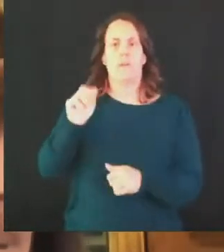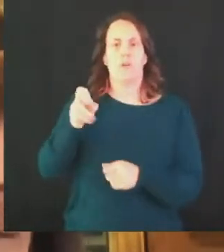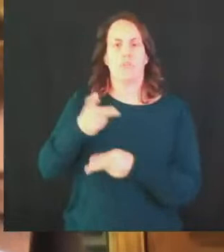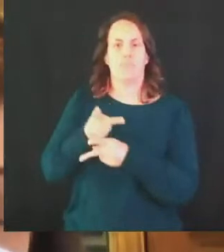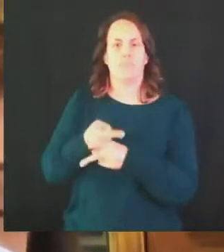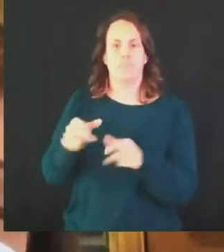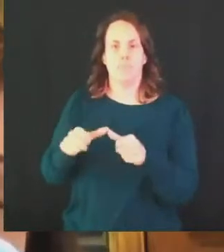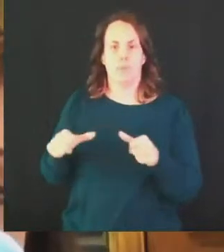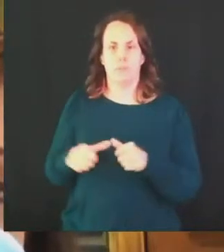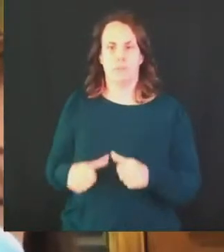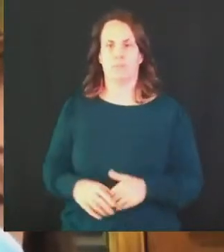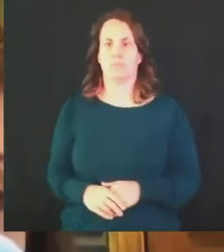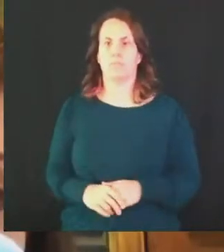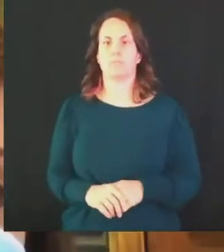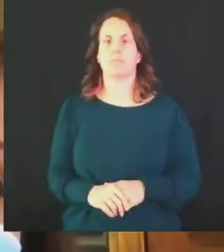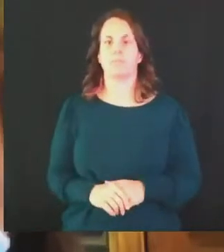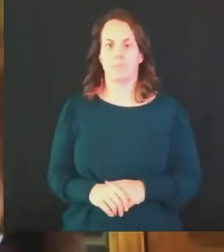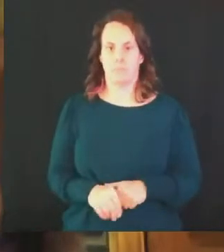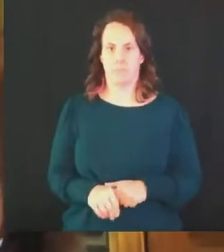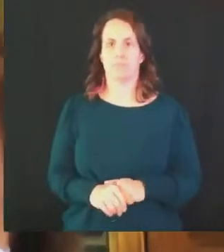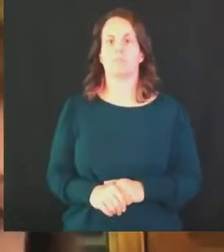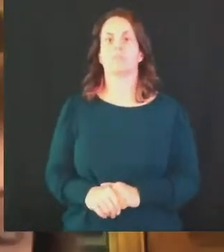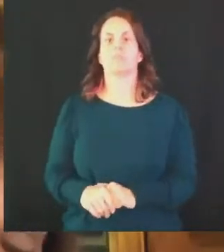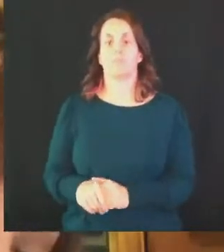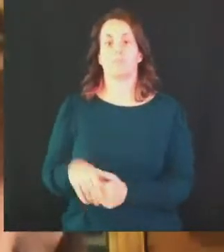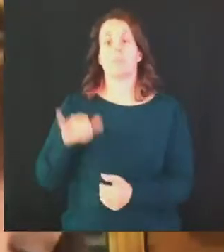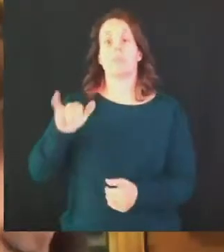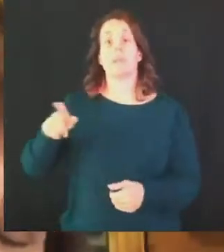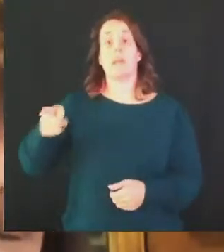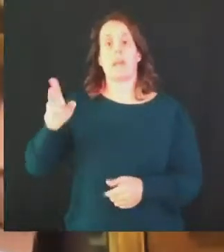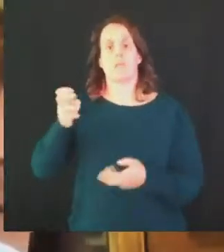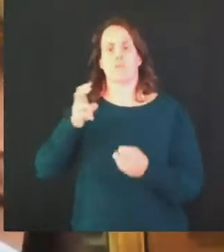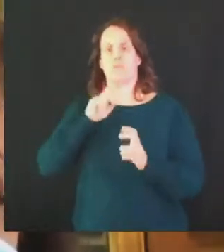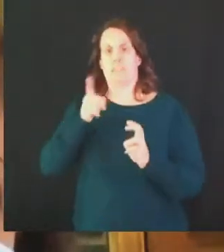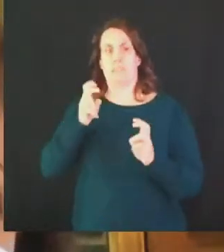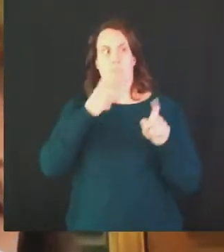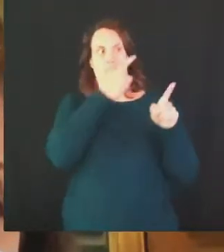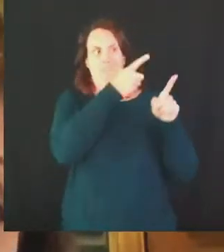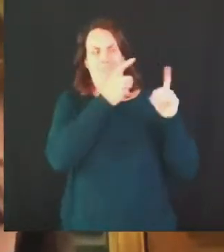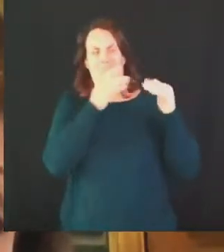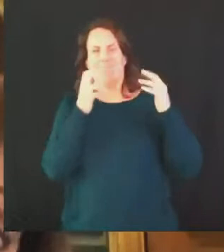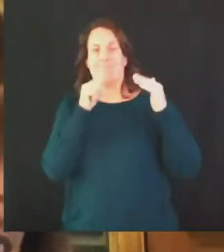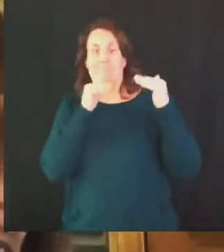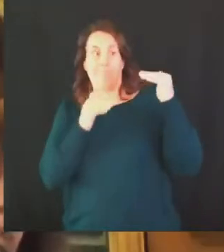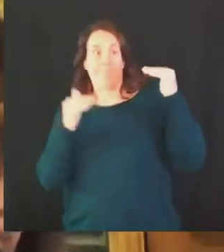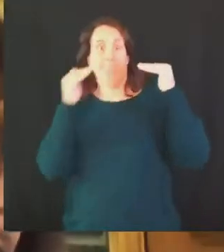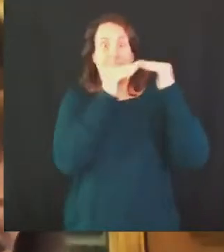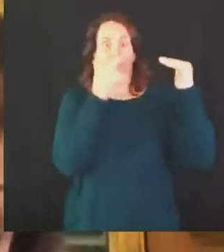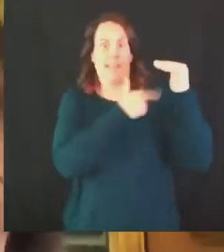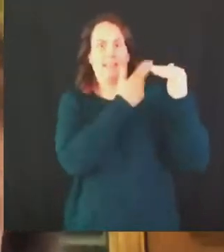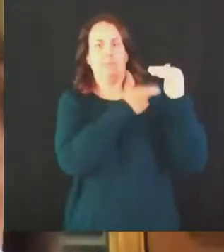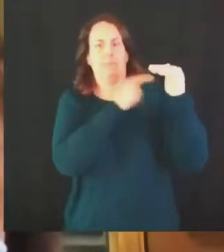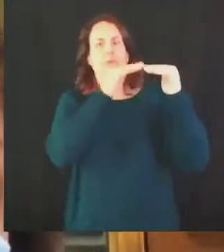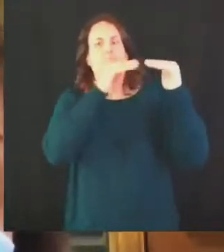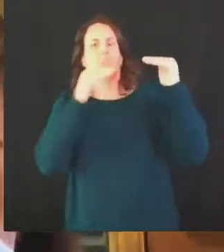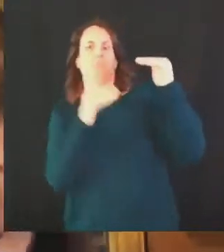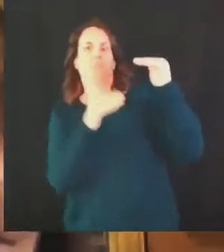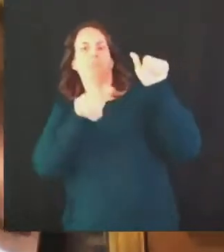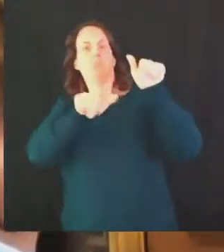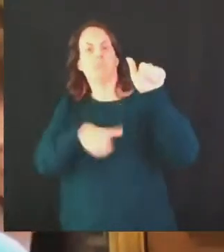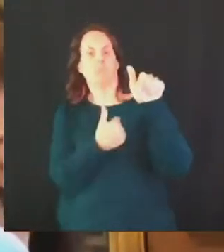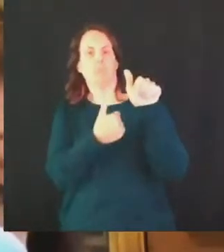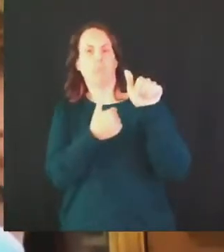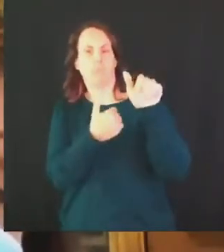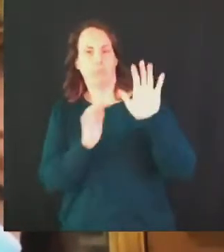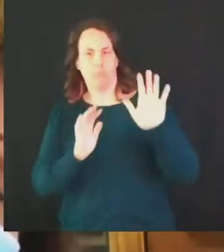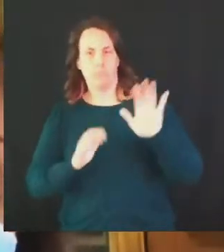setting. So a patient would be transferred from potentially a Fox Valley hospital down to the alternate care facility.